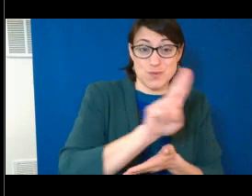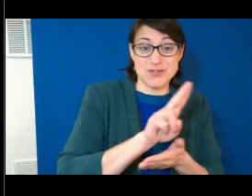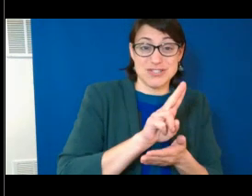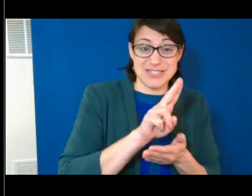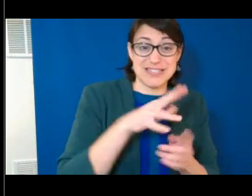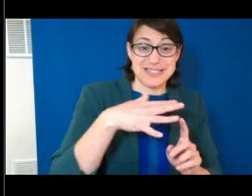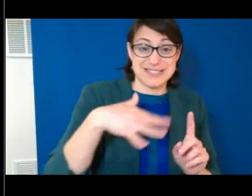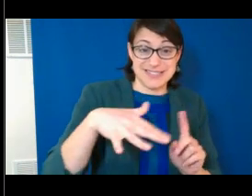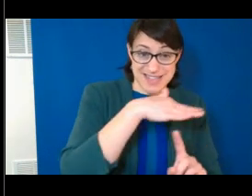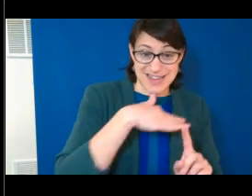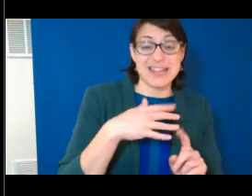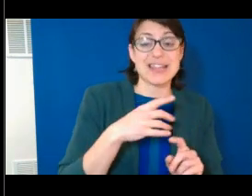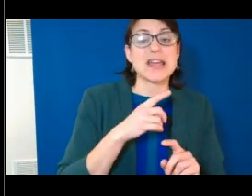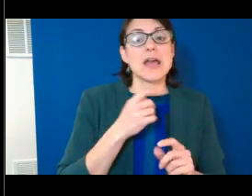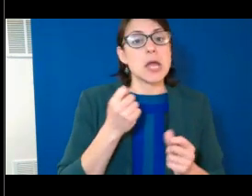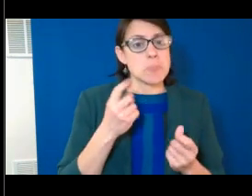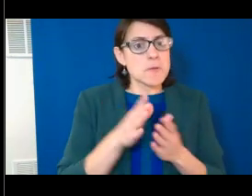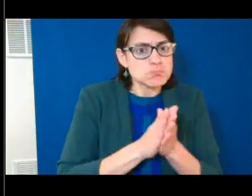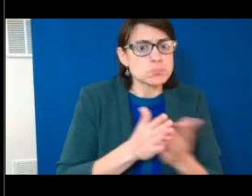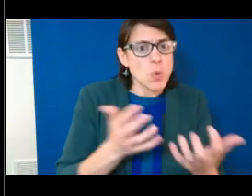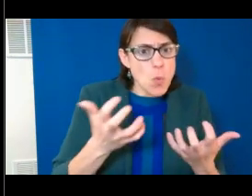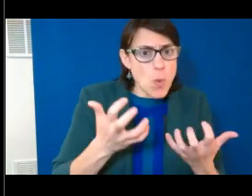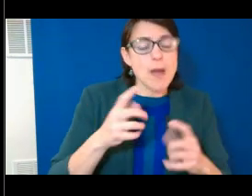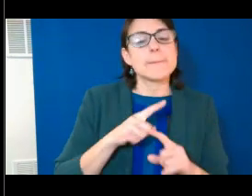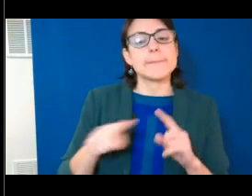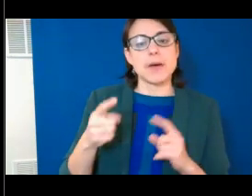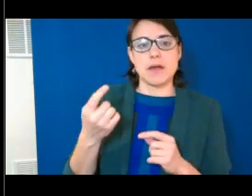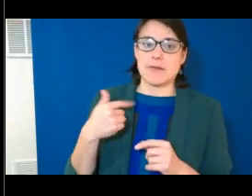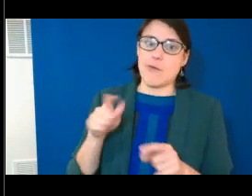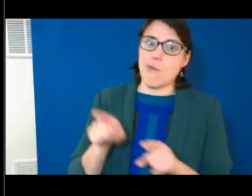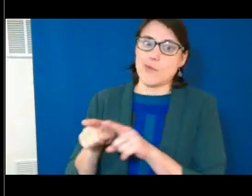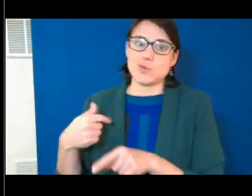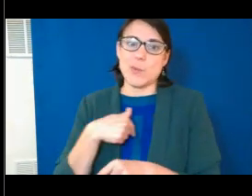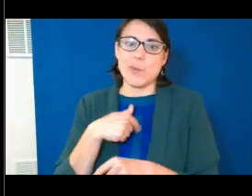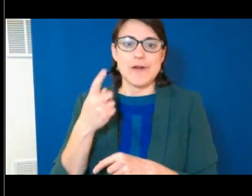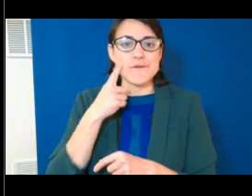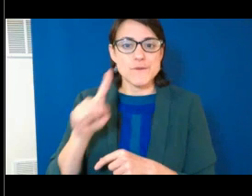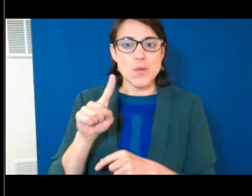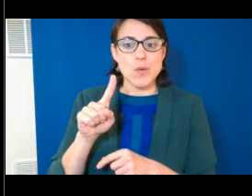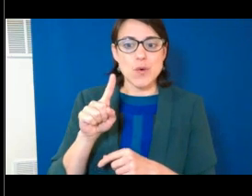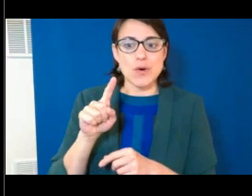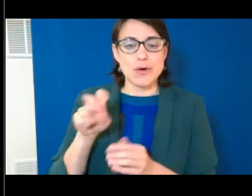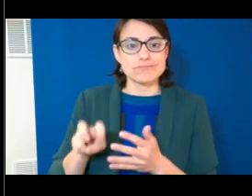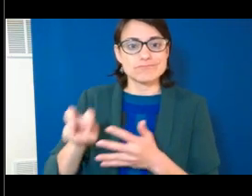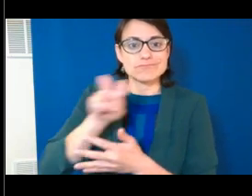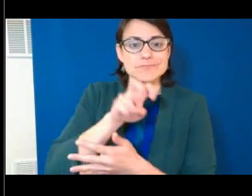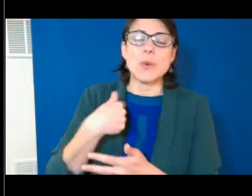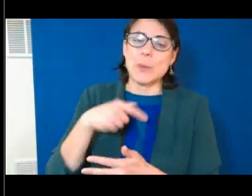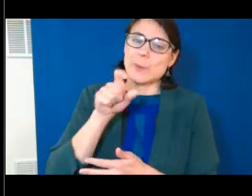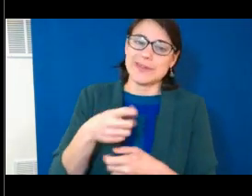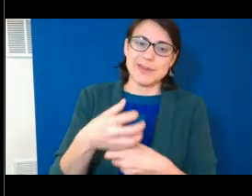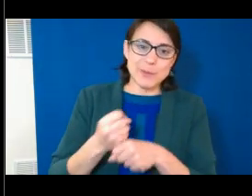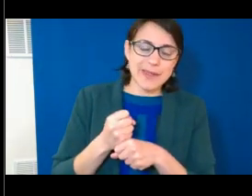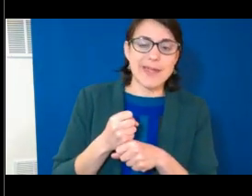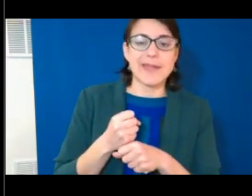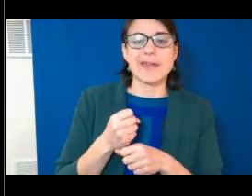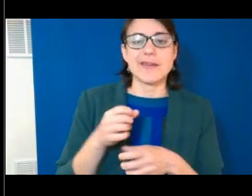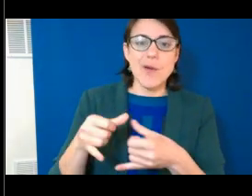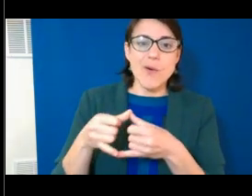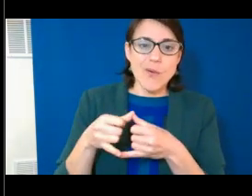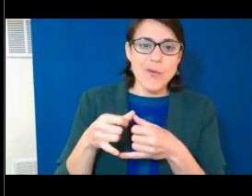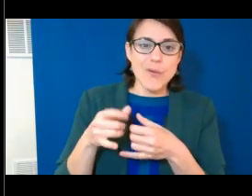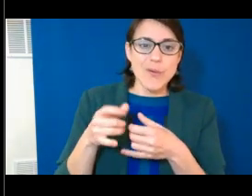have the awards, they don't have the grants, they don't get promoted, they don't get tenure. And that's something I hope you can consider. So instead of having like